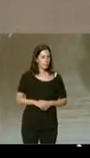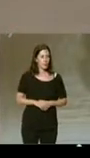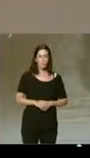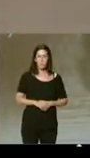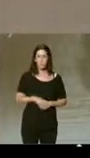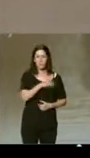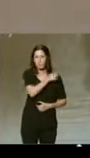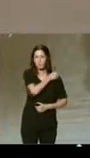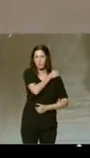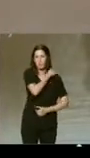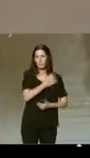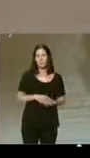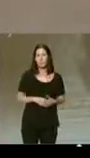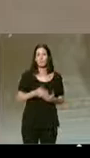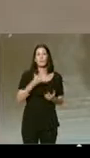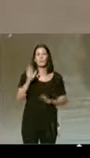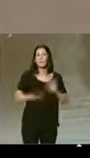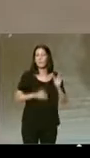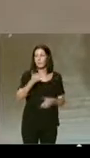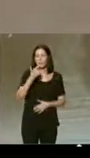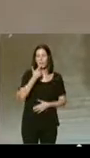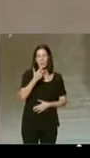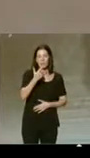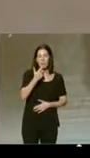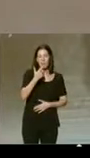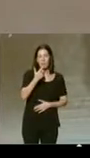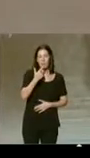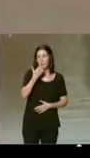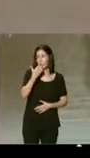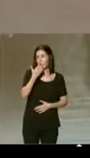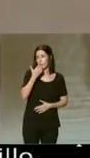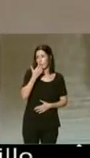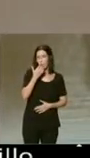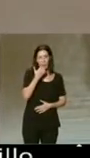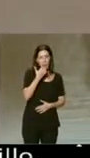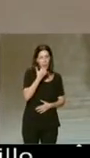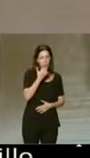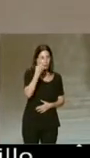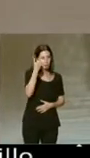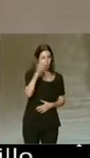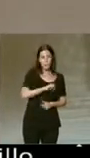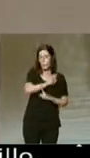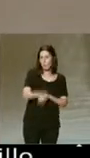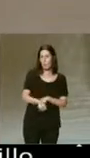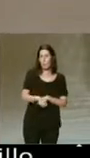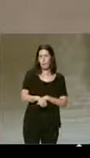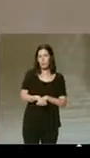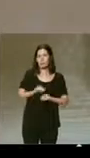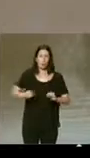They say that if you have a hammer, all problems are subtle.